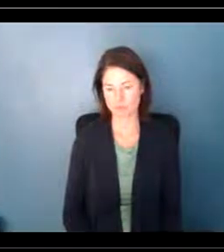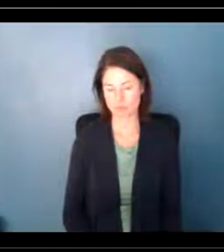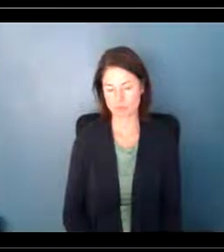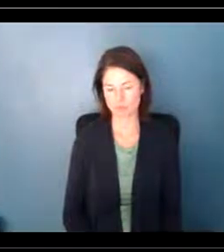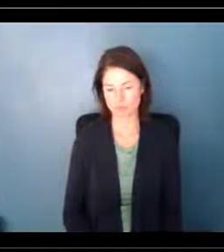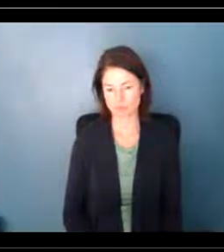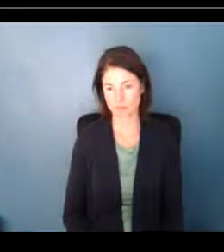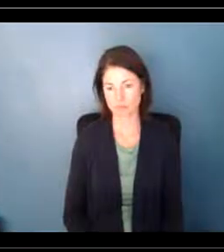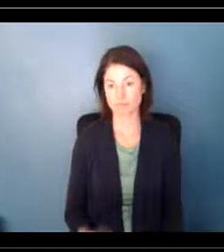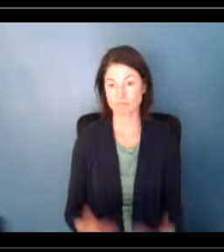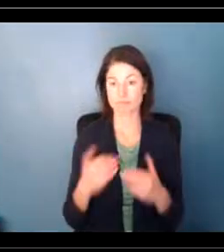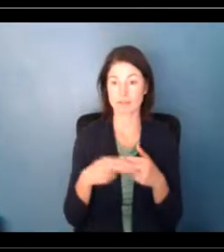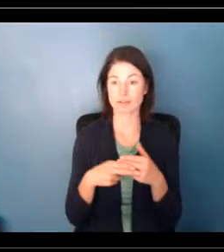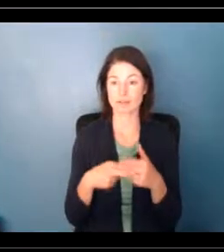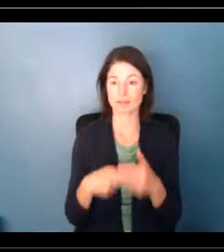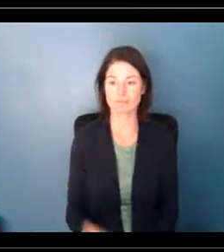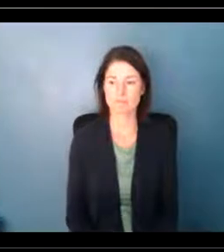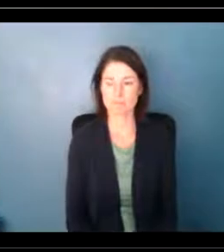Next slide.